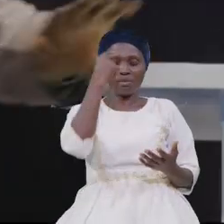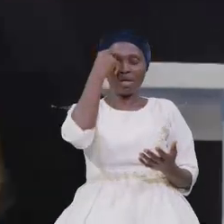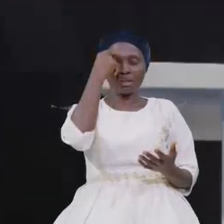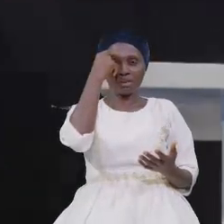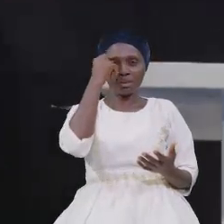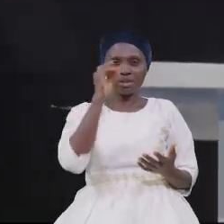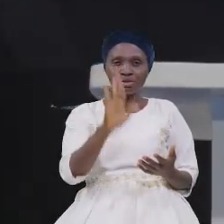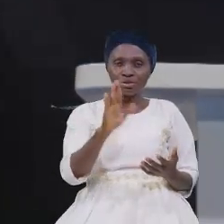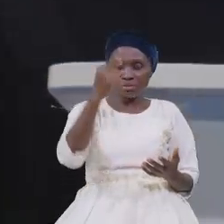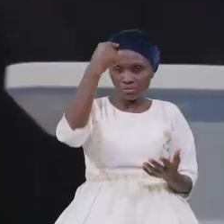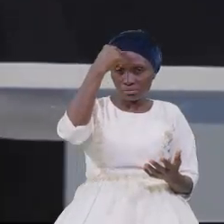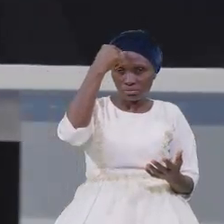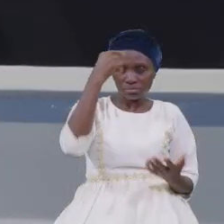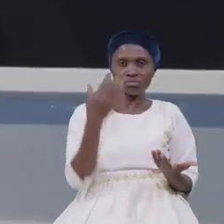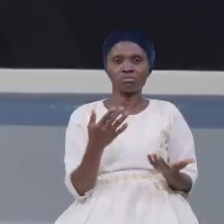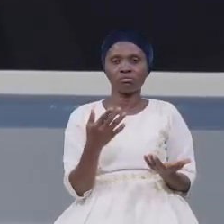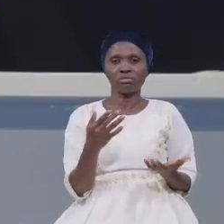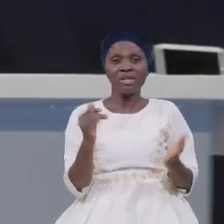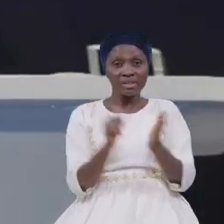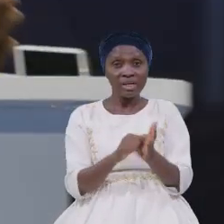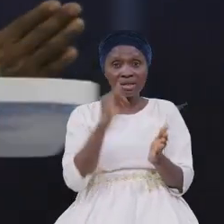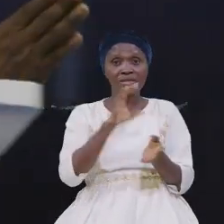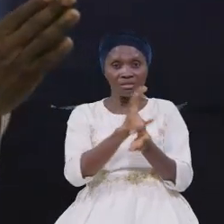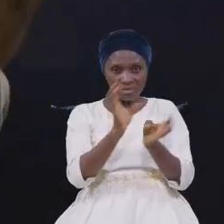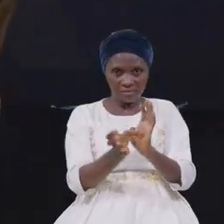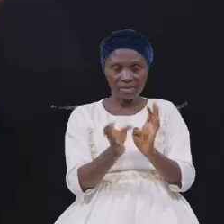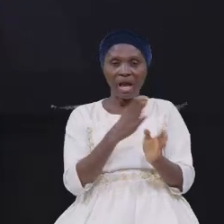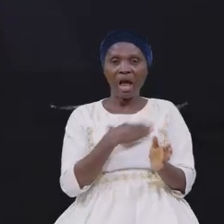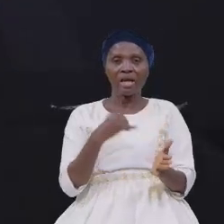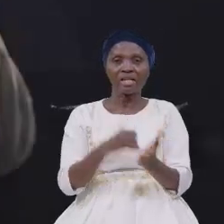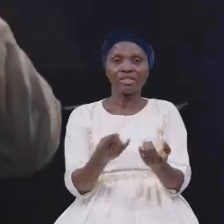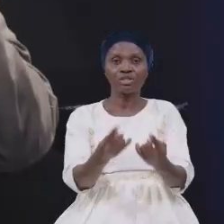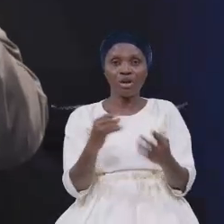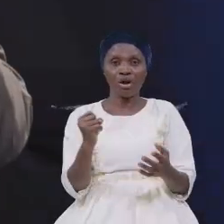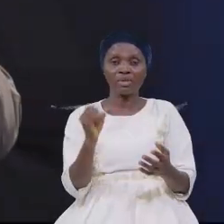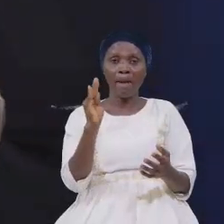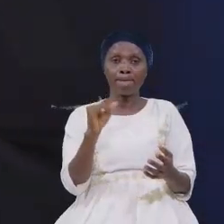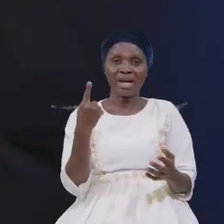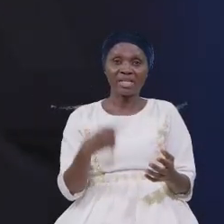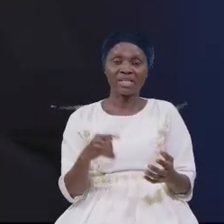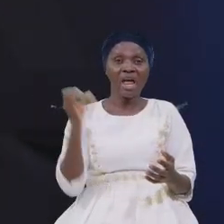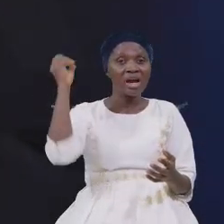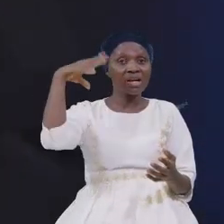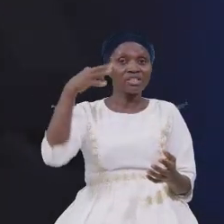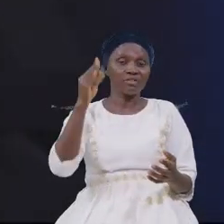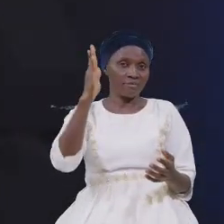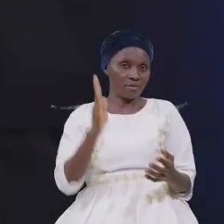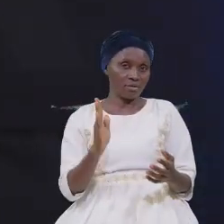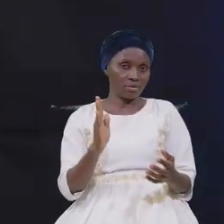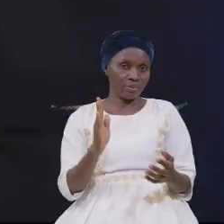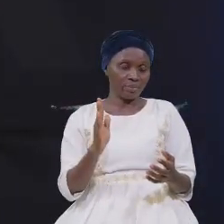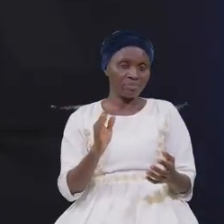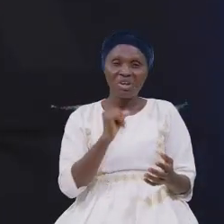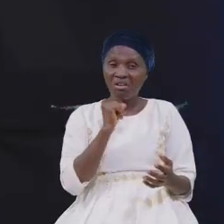brain. That's conversion, and it comes by the grace of God, not of the